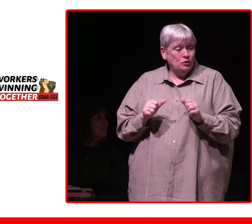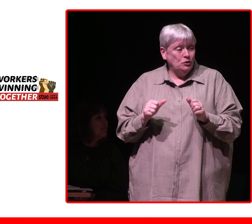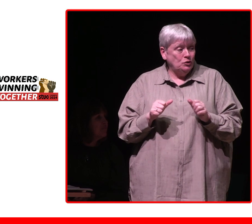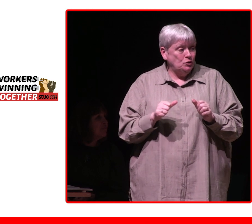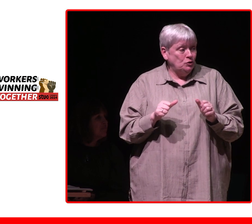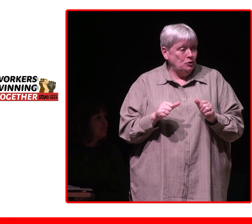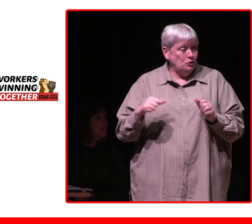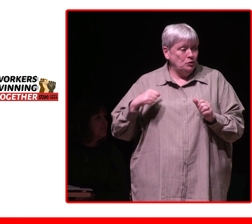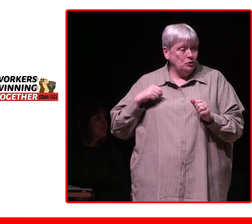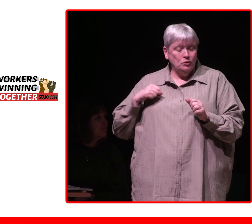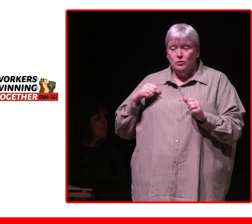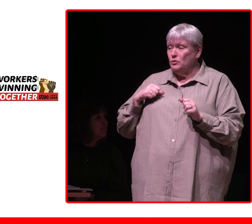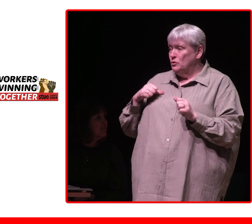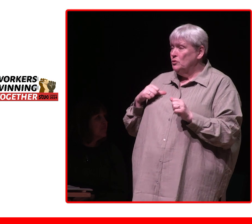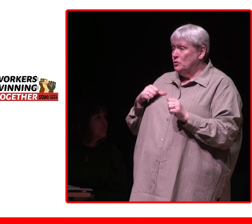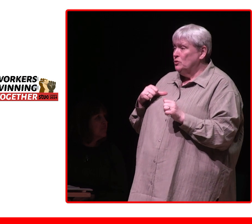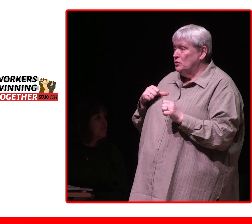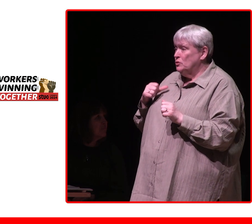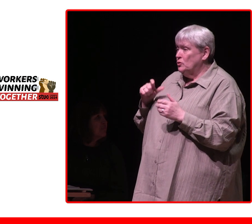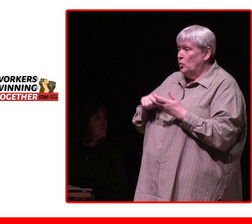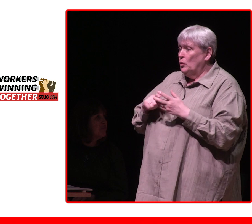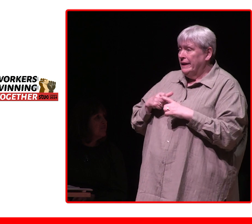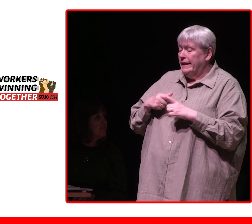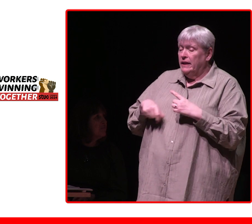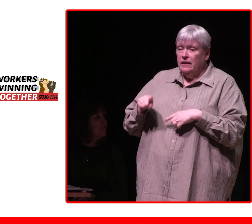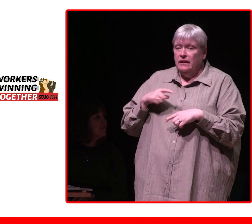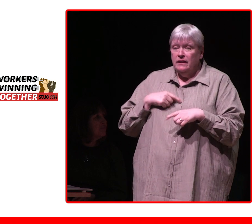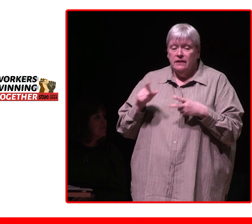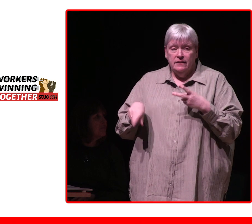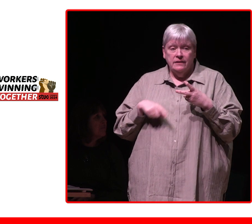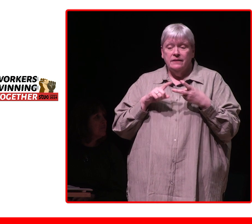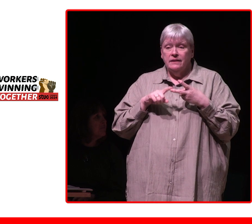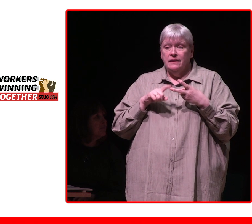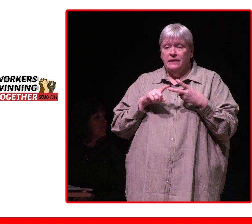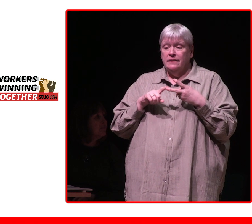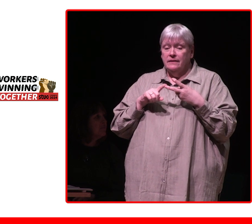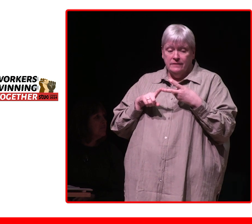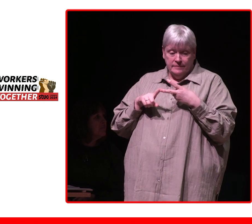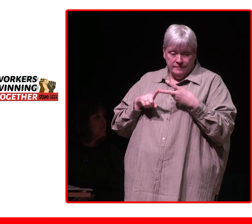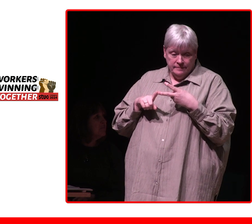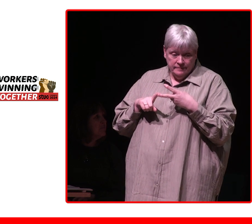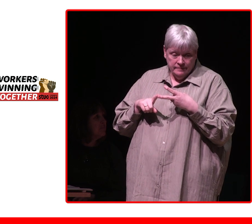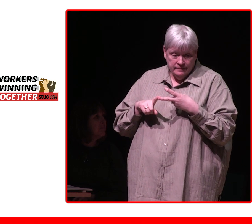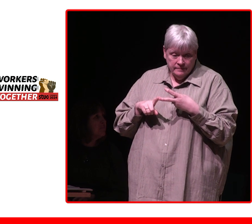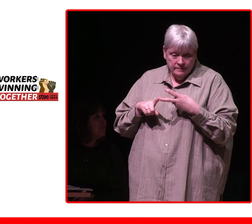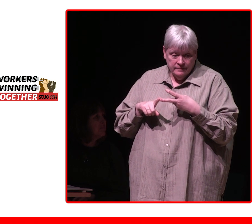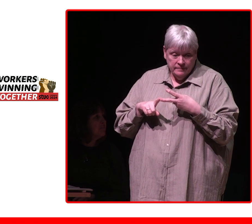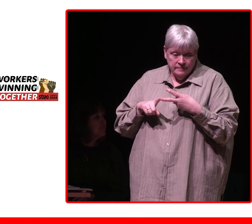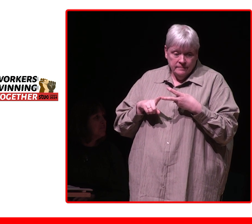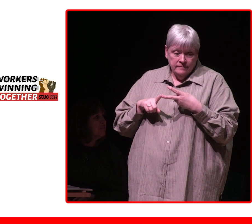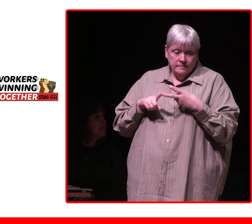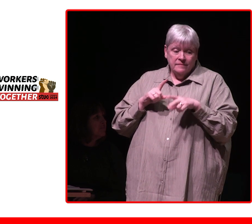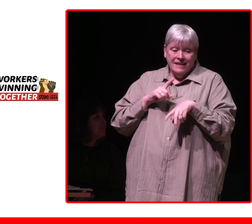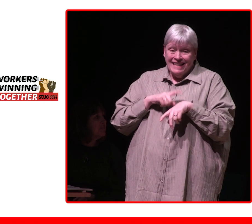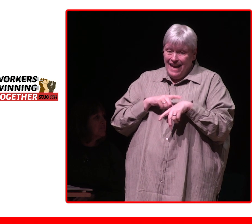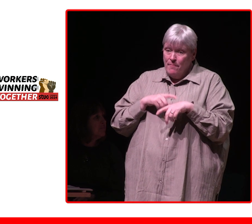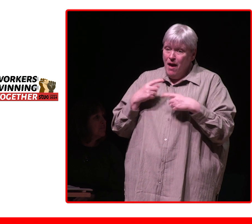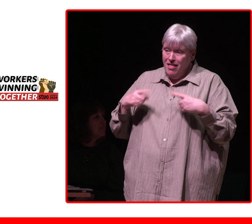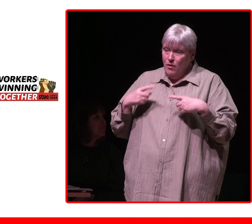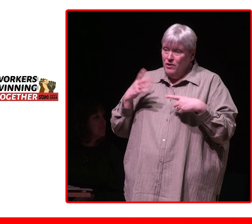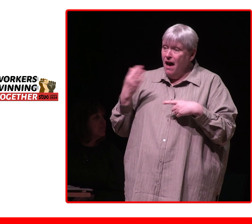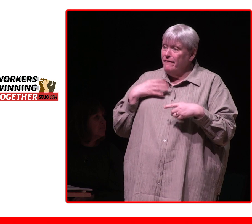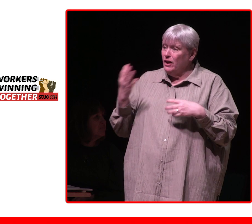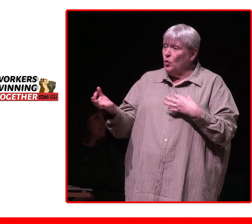be okay. And then, time allowing, I've got some questions to put to